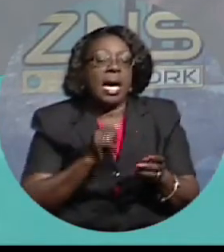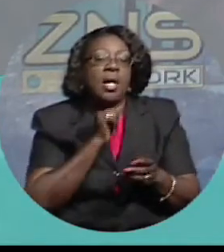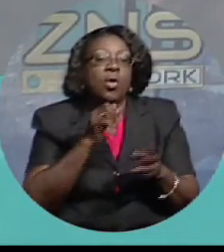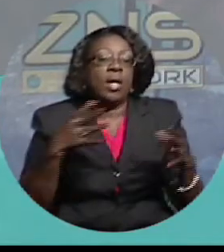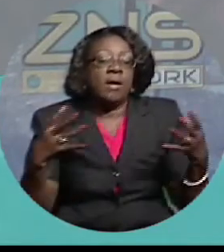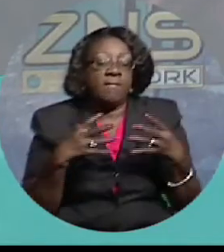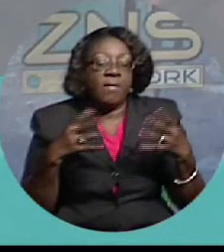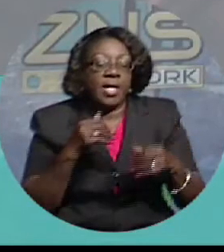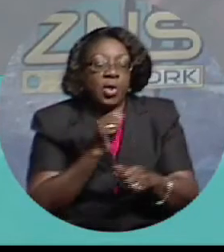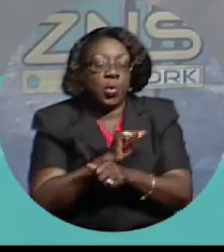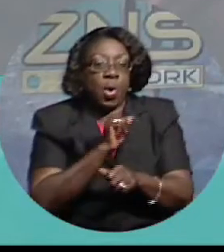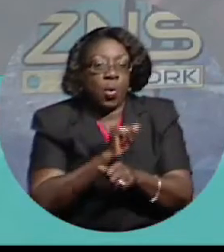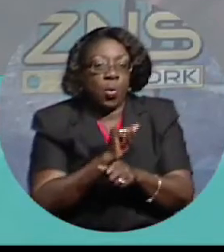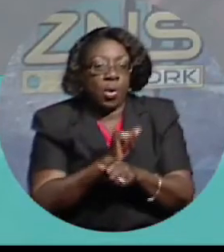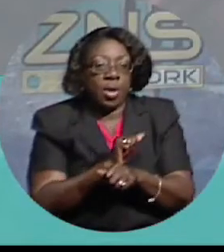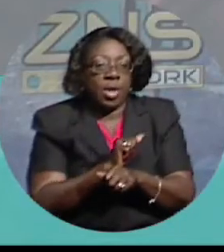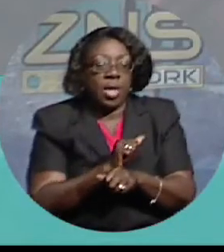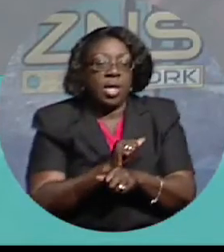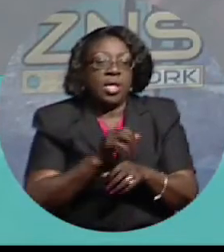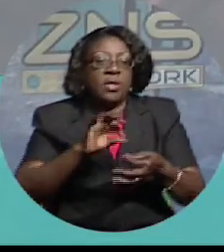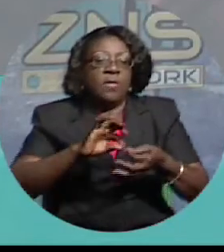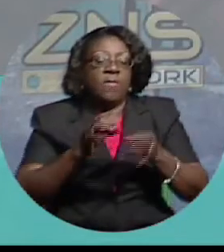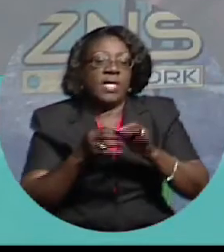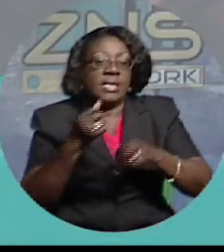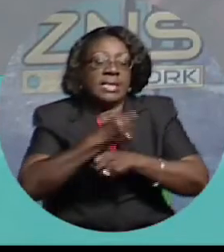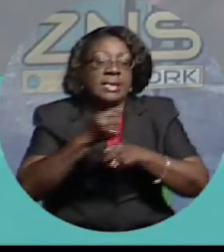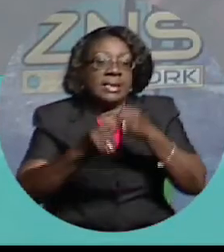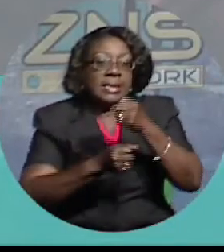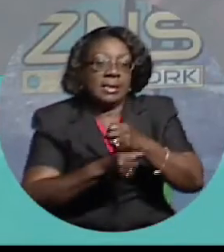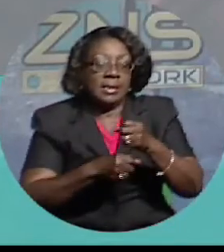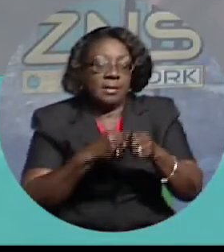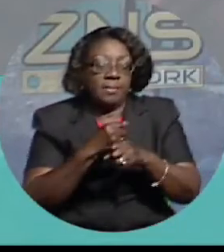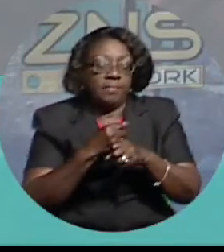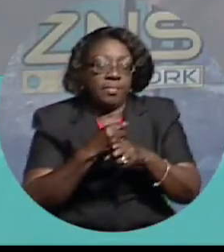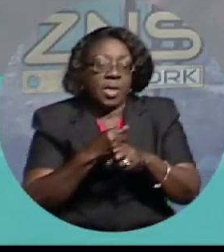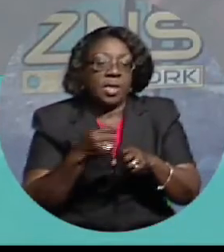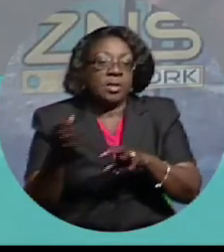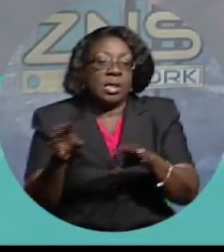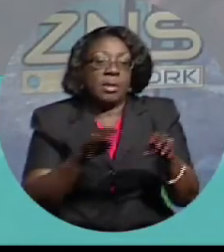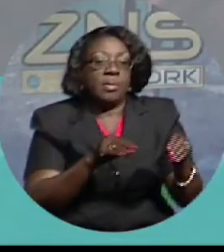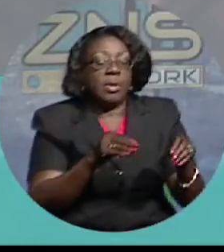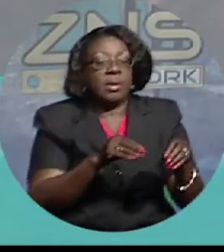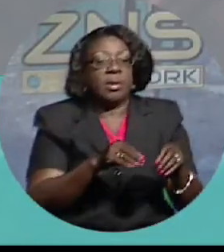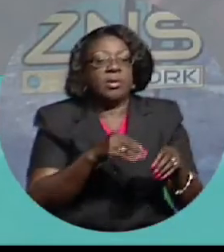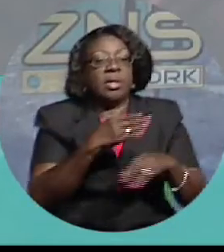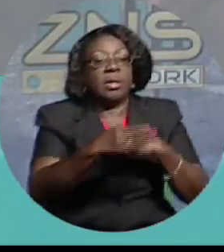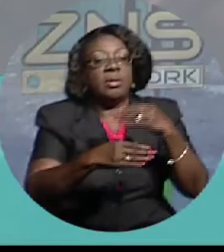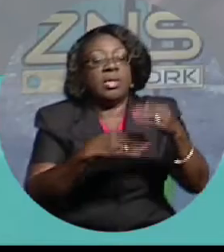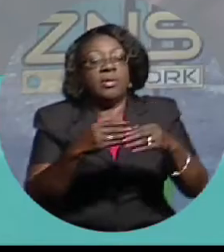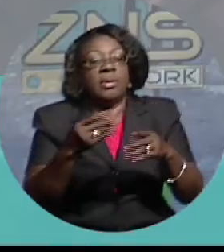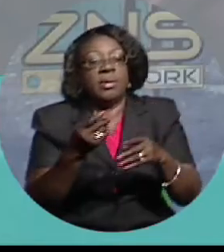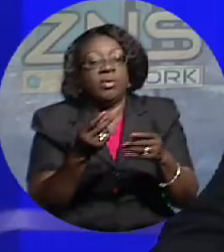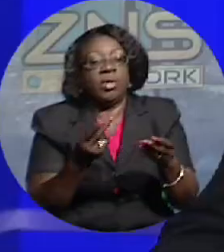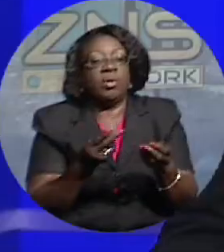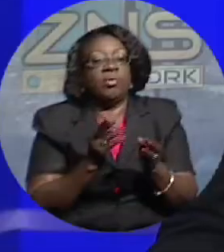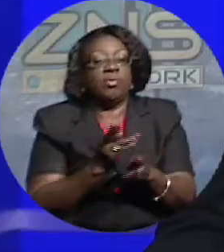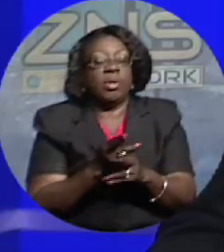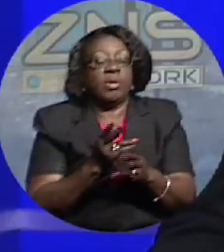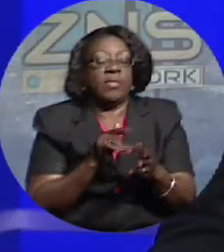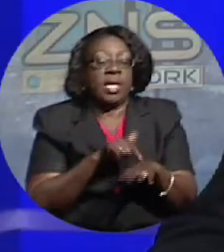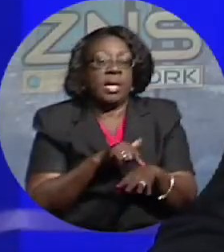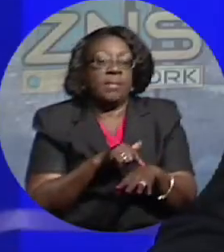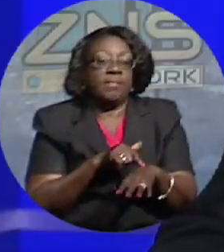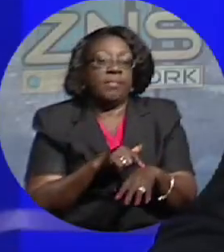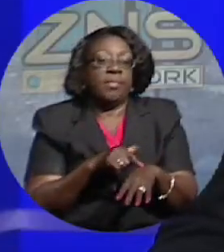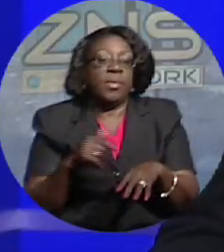accused and victims to fix the system so that matters may routinely be brought onto trial within a reasonable period of time. On